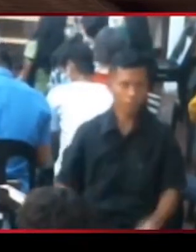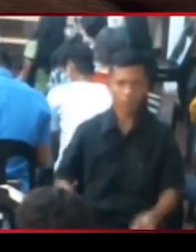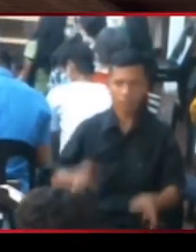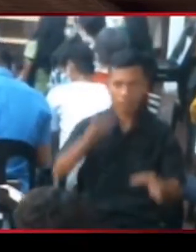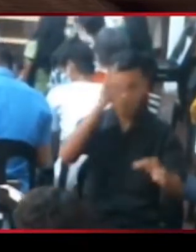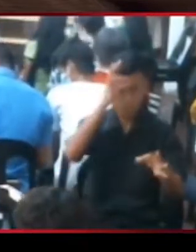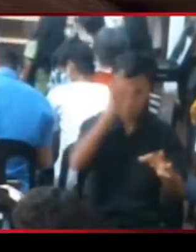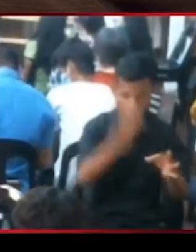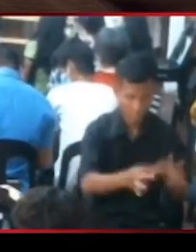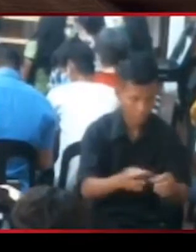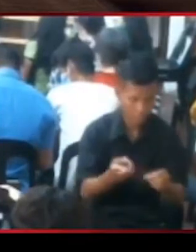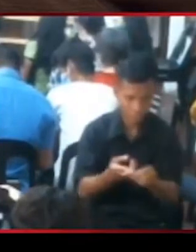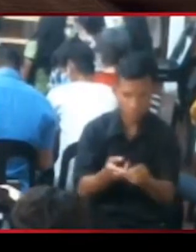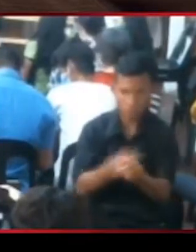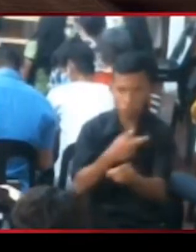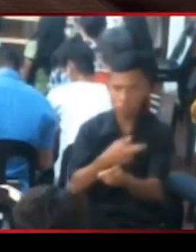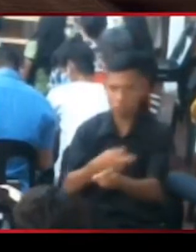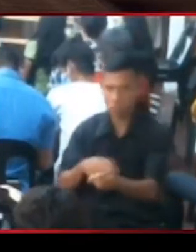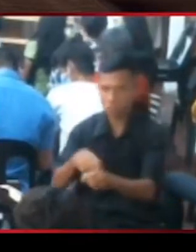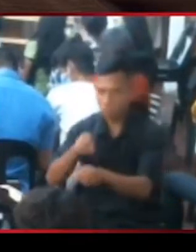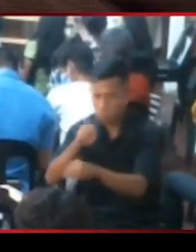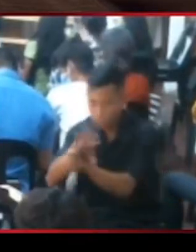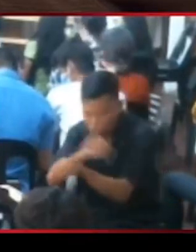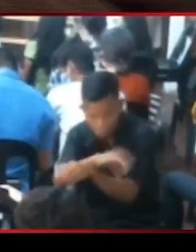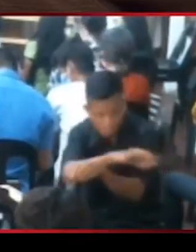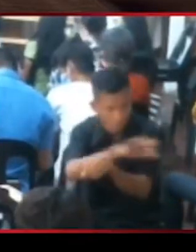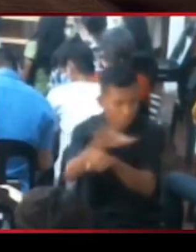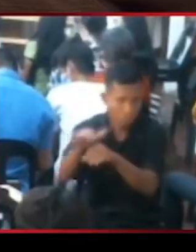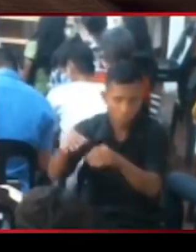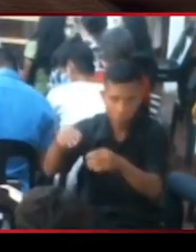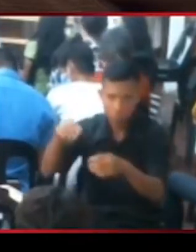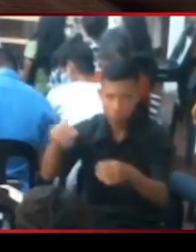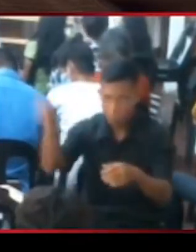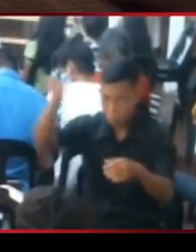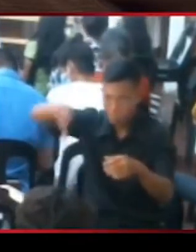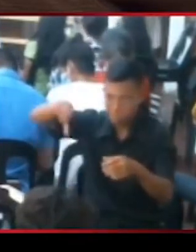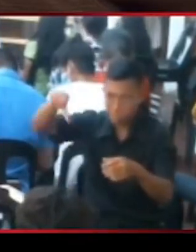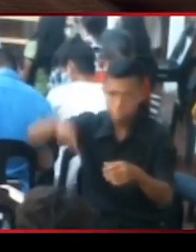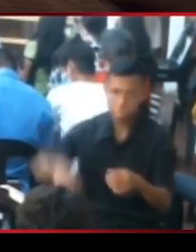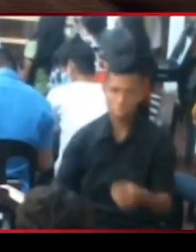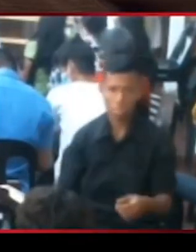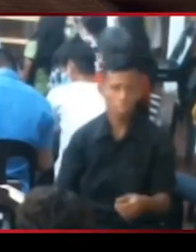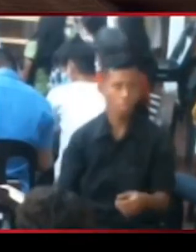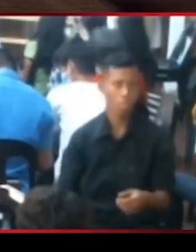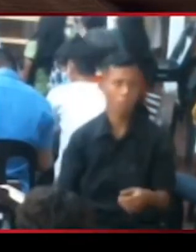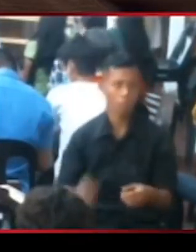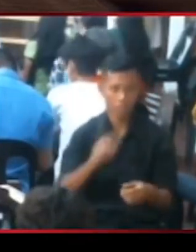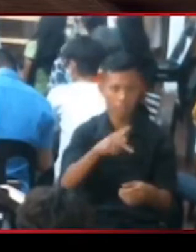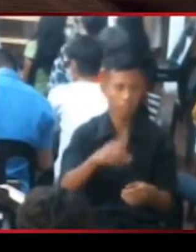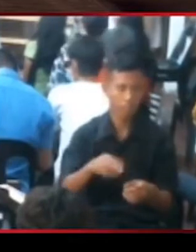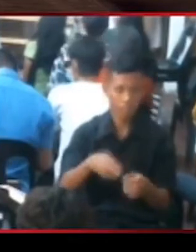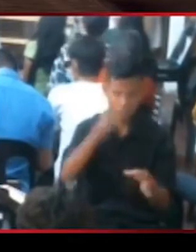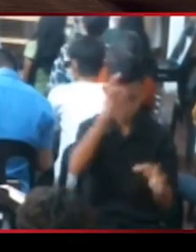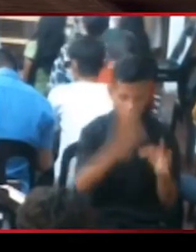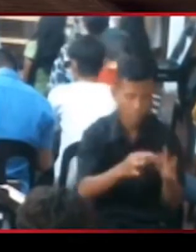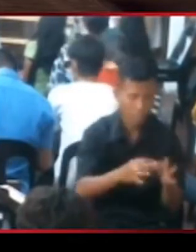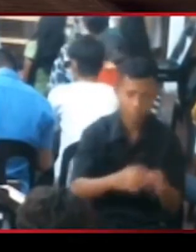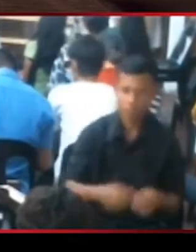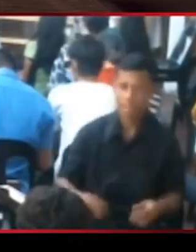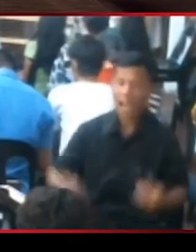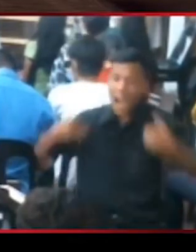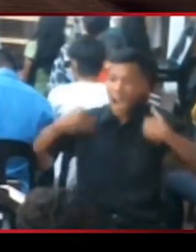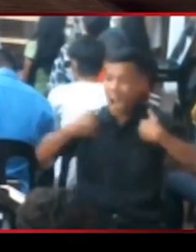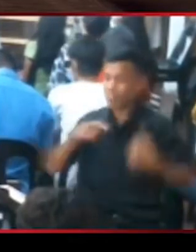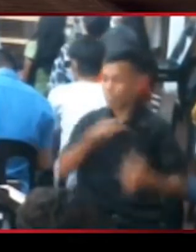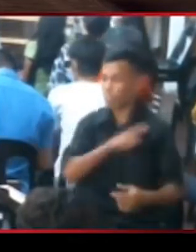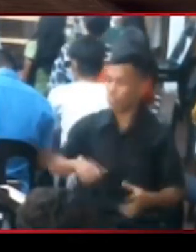Verse 1. My brethren, have not the faith of our Lord Jesus Christ, the Lord of